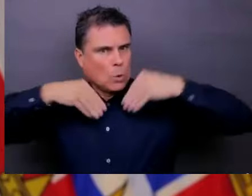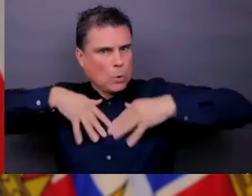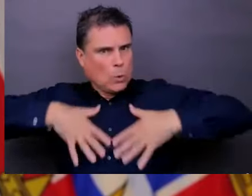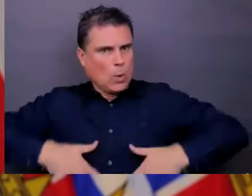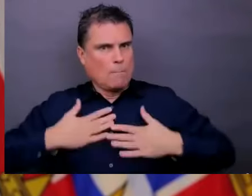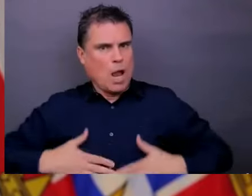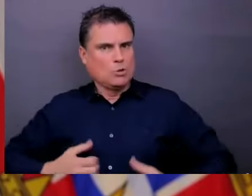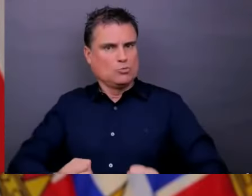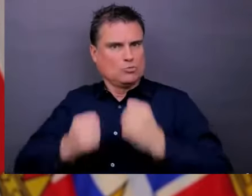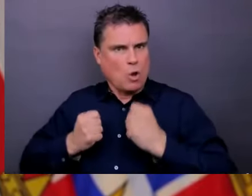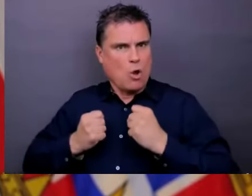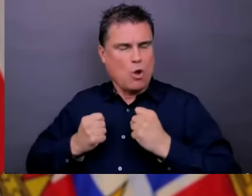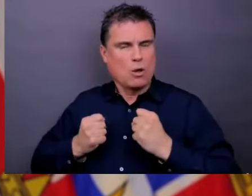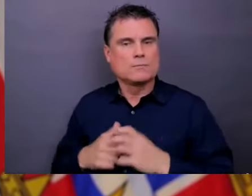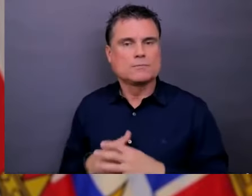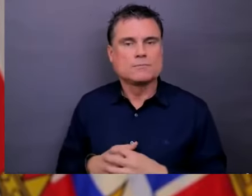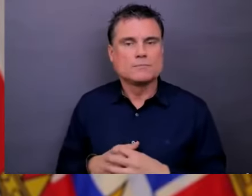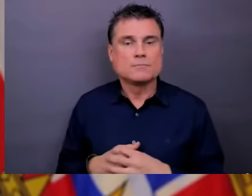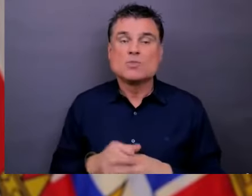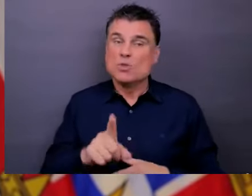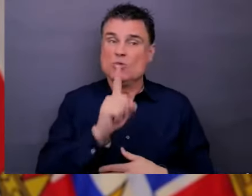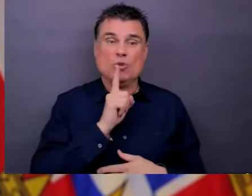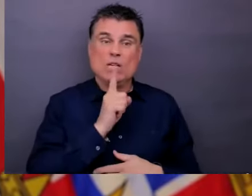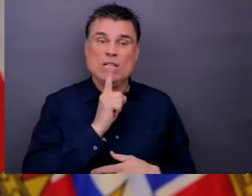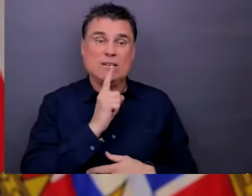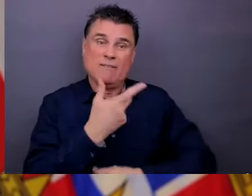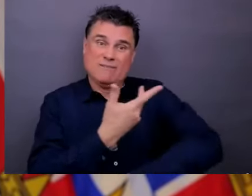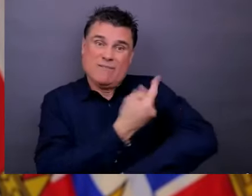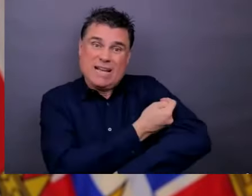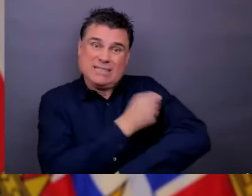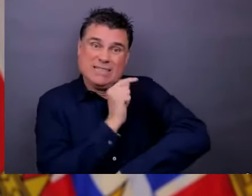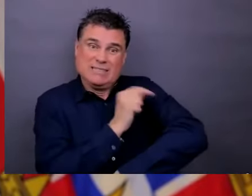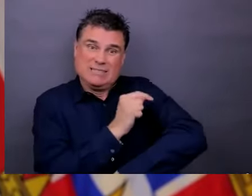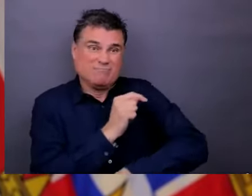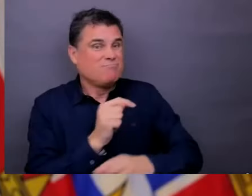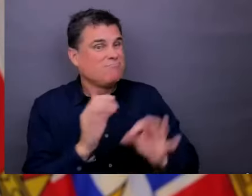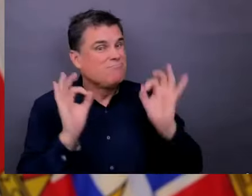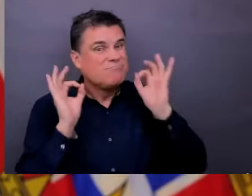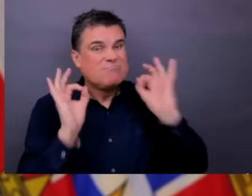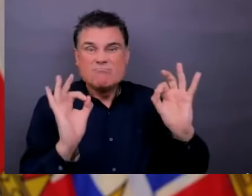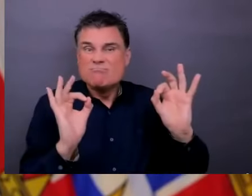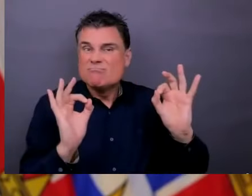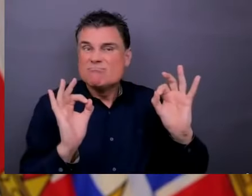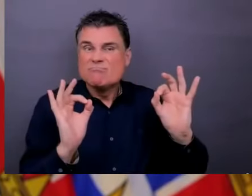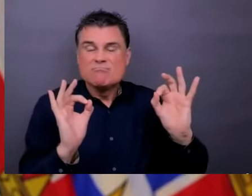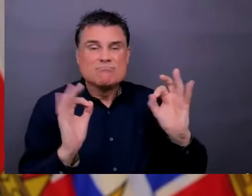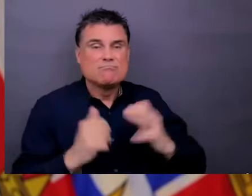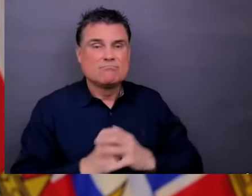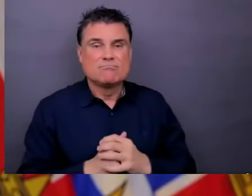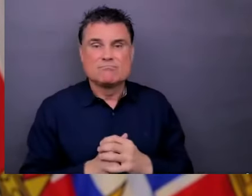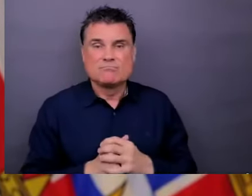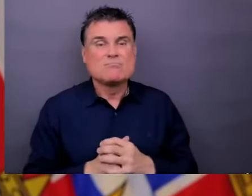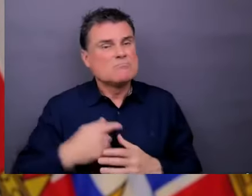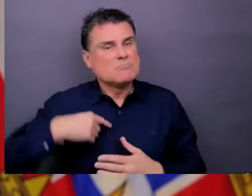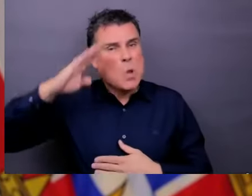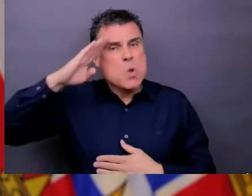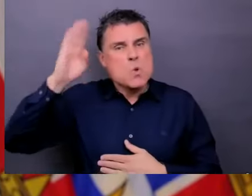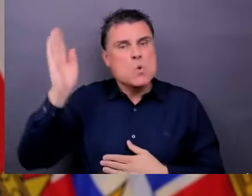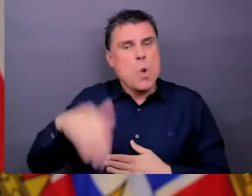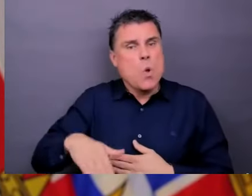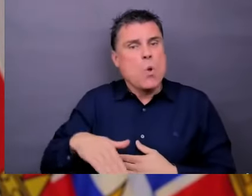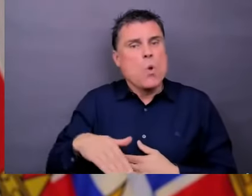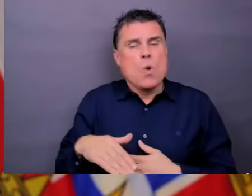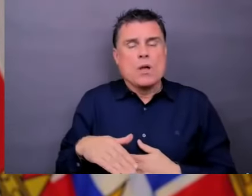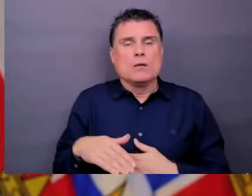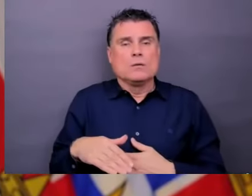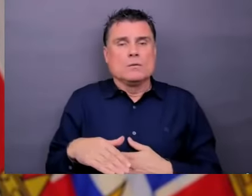this first dose of the vaccine. And we do know that these immediate and positive results are something that